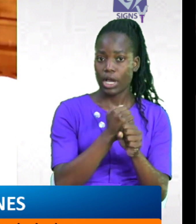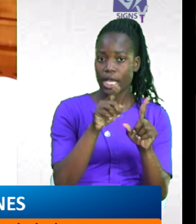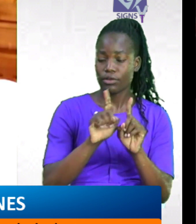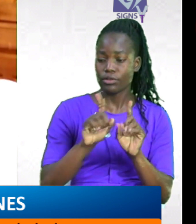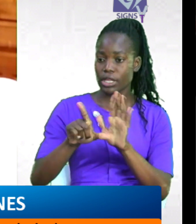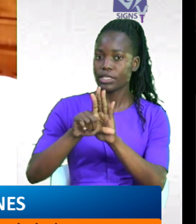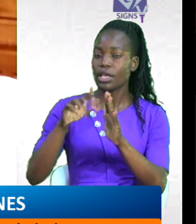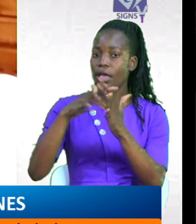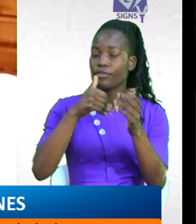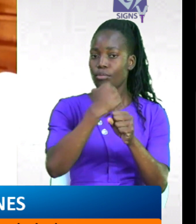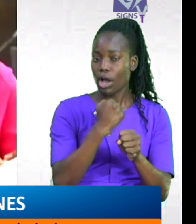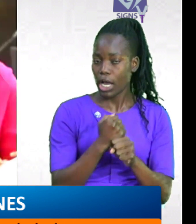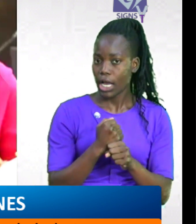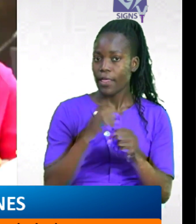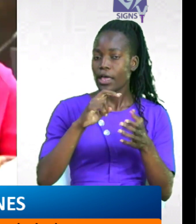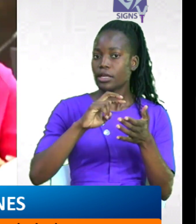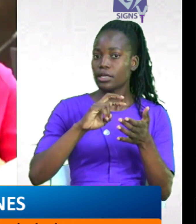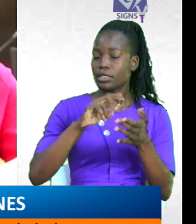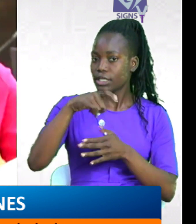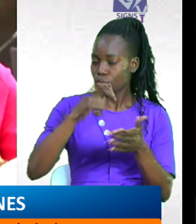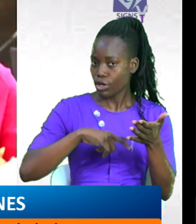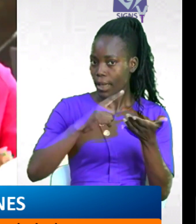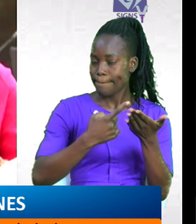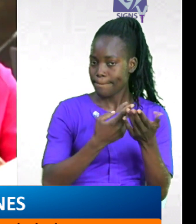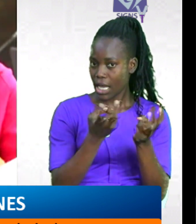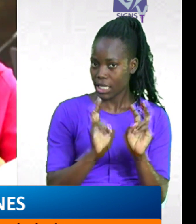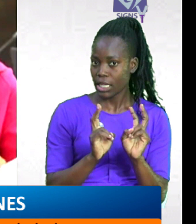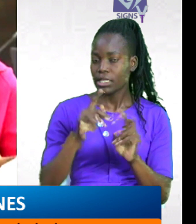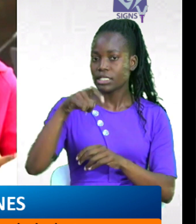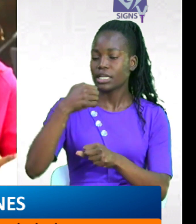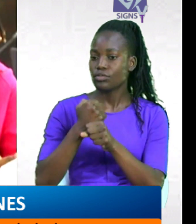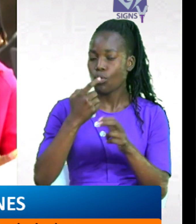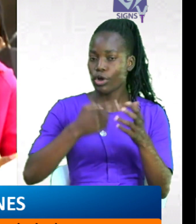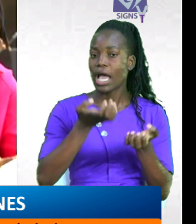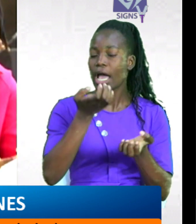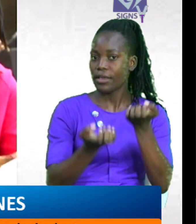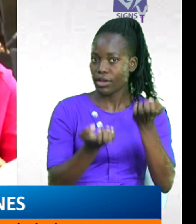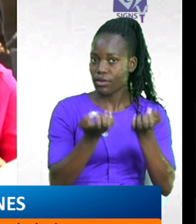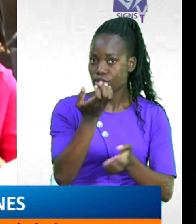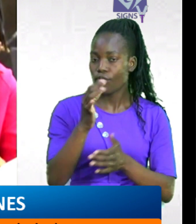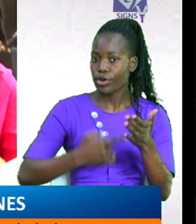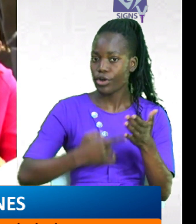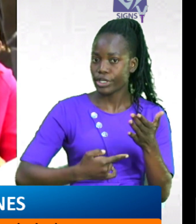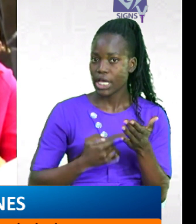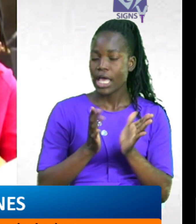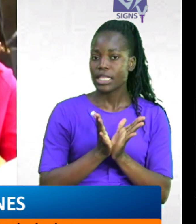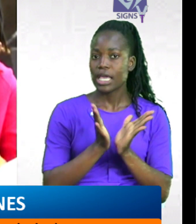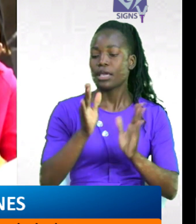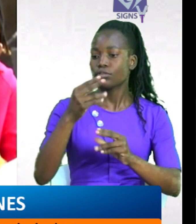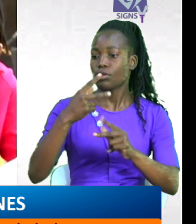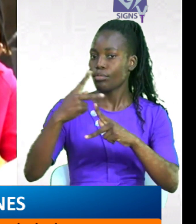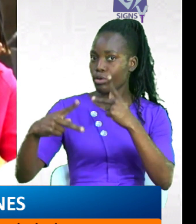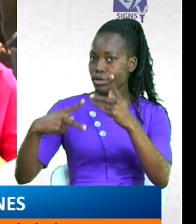the legislative framework requires a little bit of panel beating. There is a need to always conduct an evaluation of